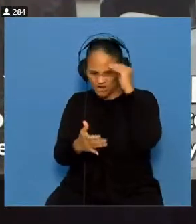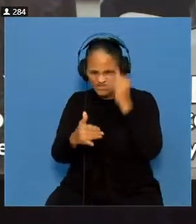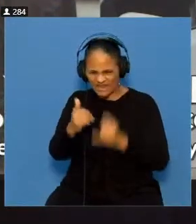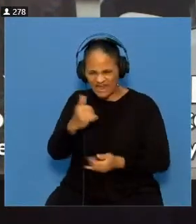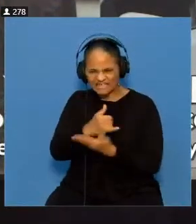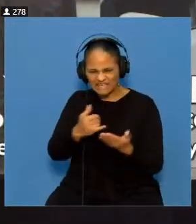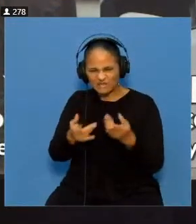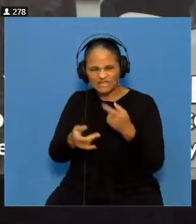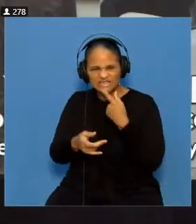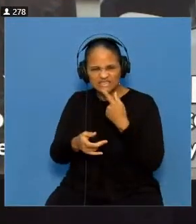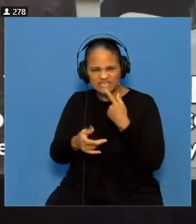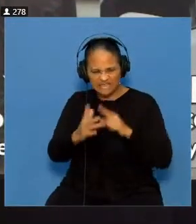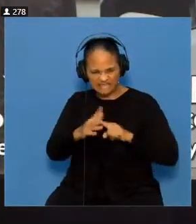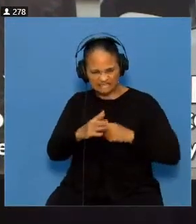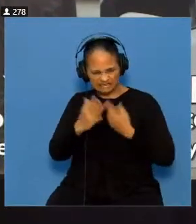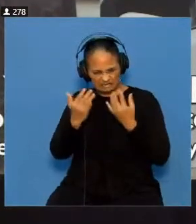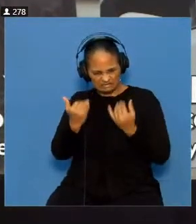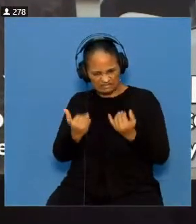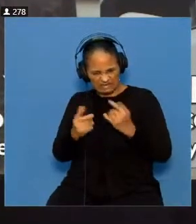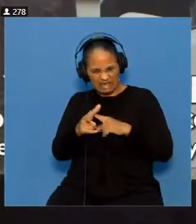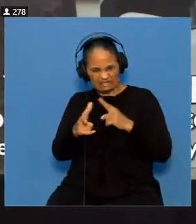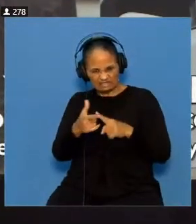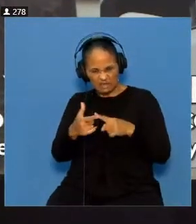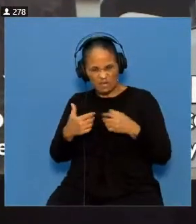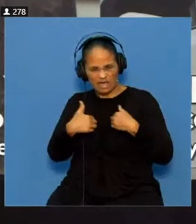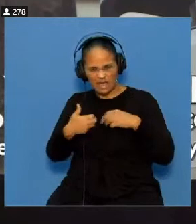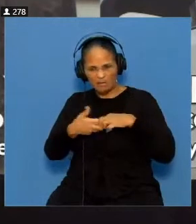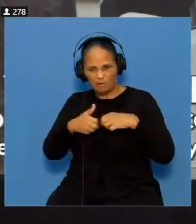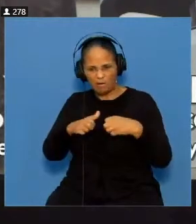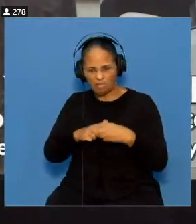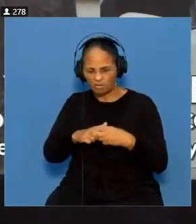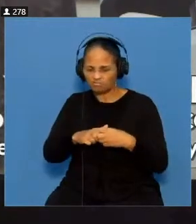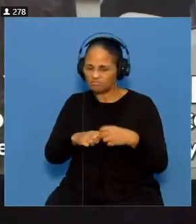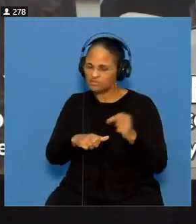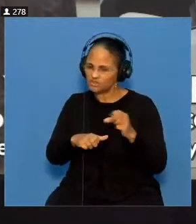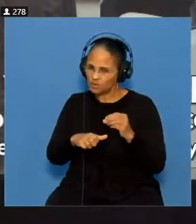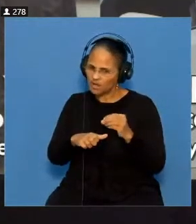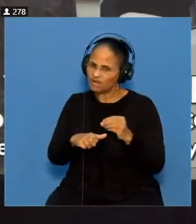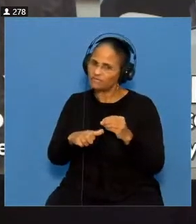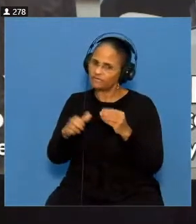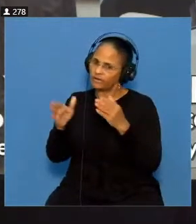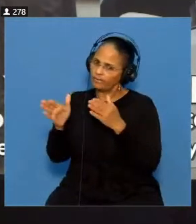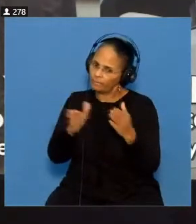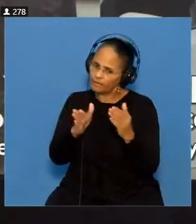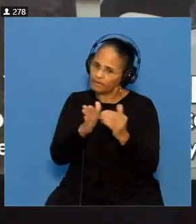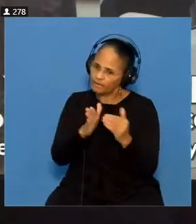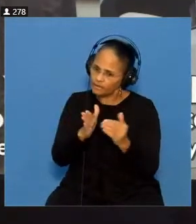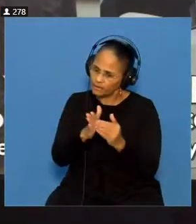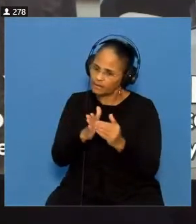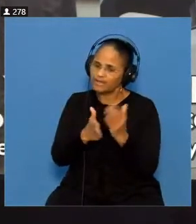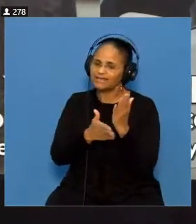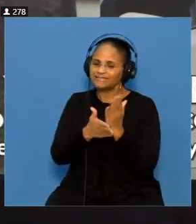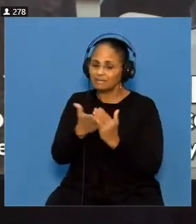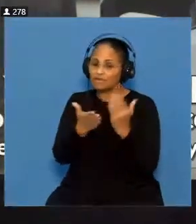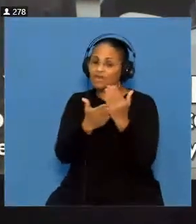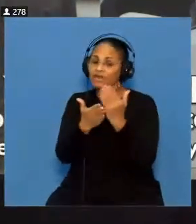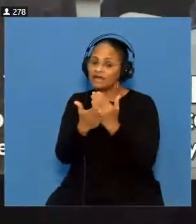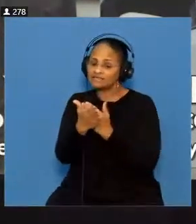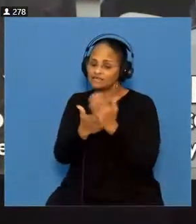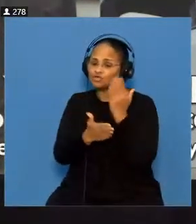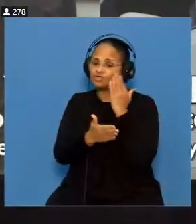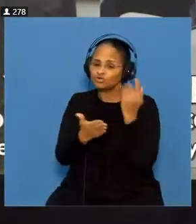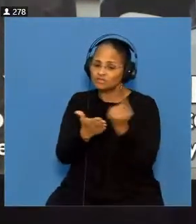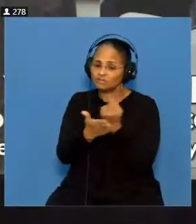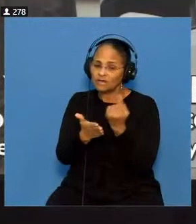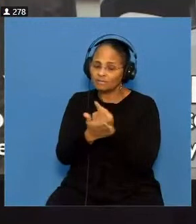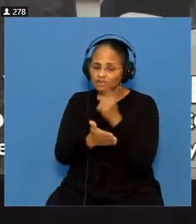say that, school started today and then we had an issue. And this Right. is, rescheduling things. And sometimes some of the lessons you learn are, sometimes you have